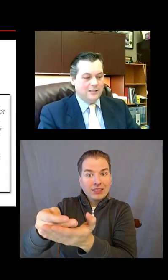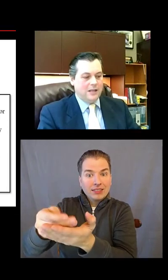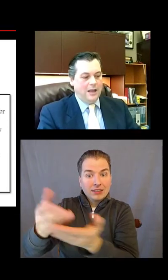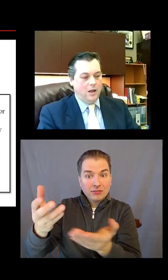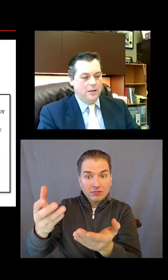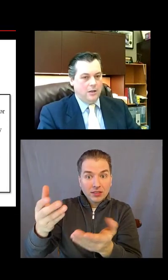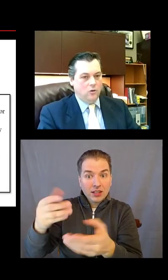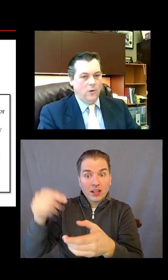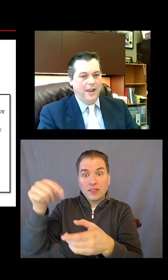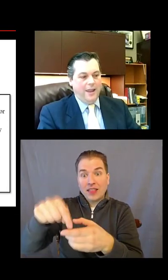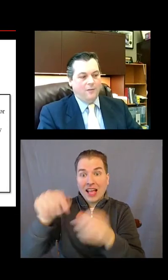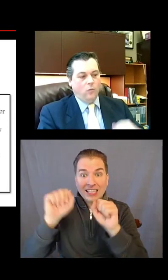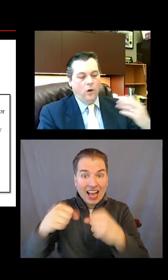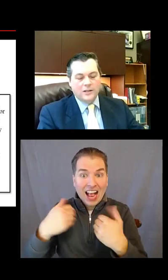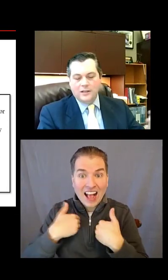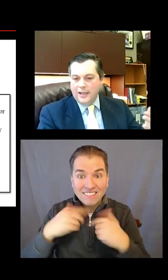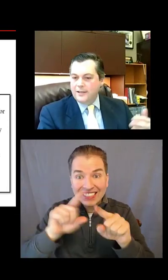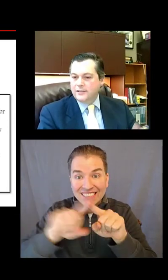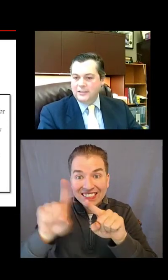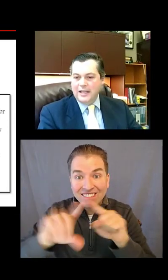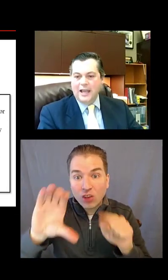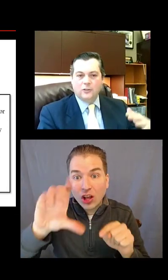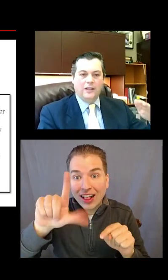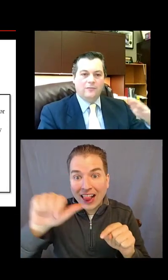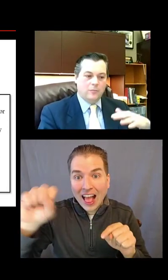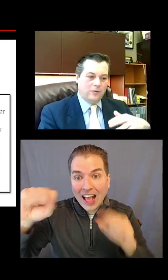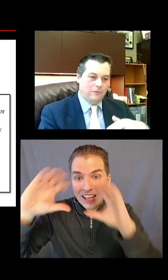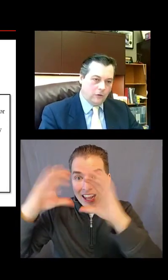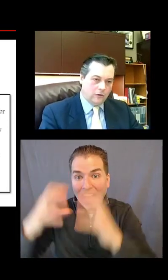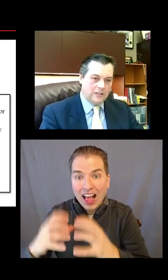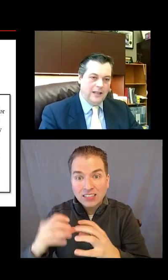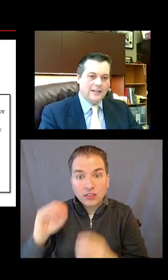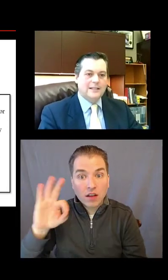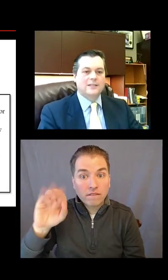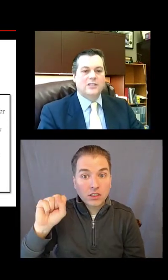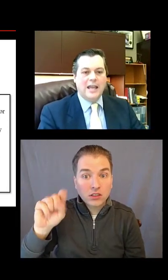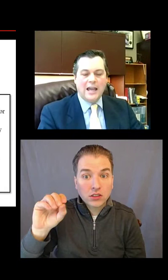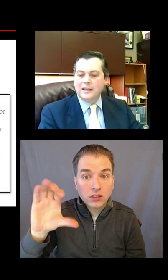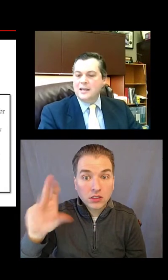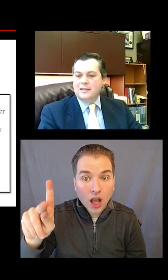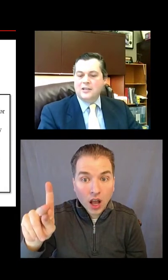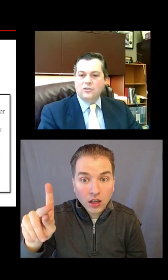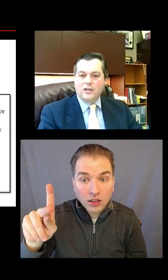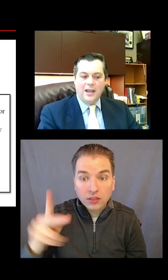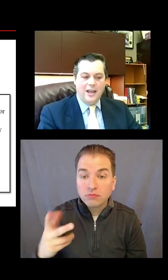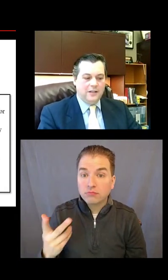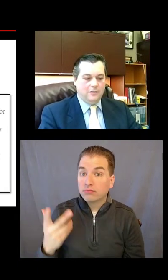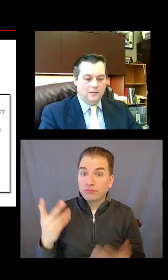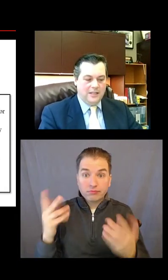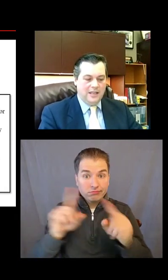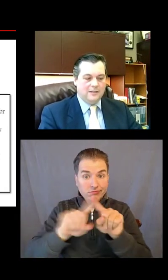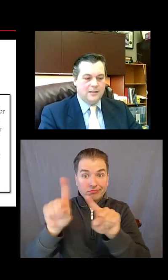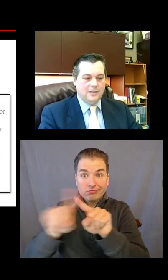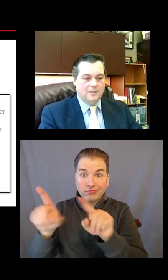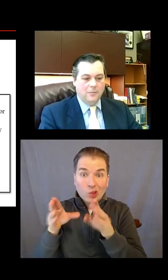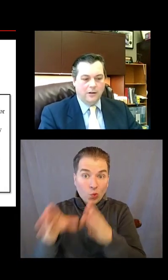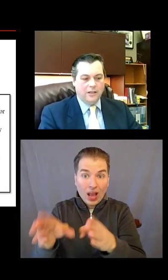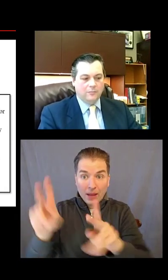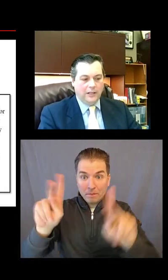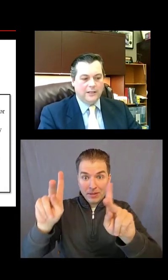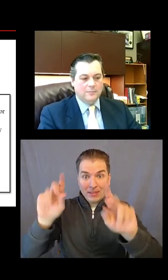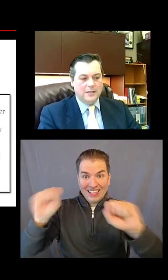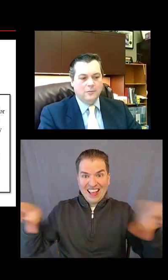structure means, do I have one class of stock? Do I have preferred classes of stock? These are common things in